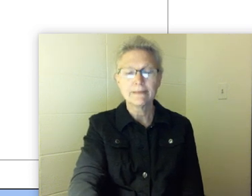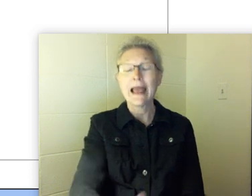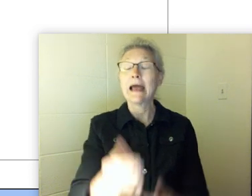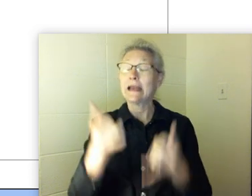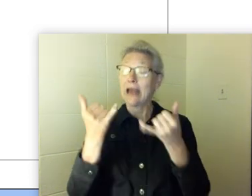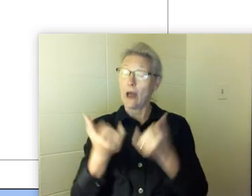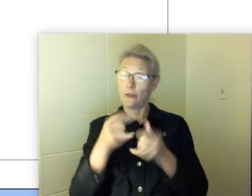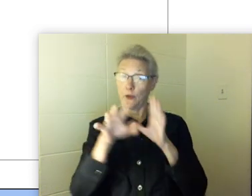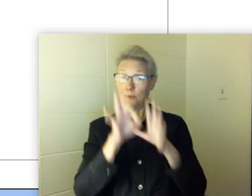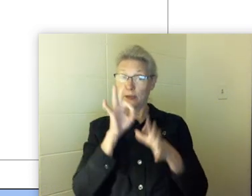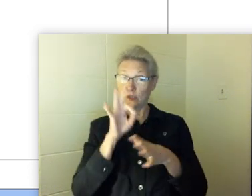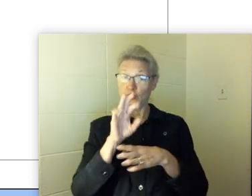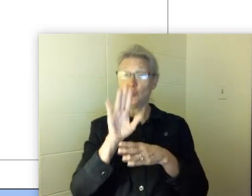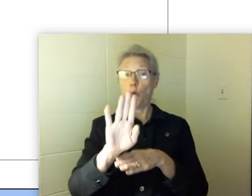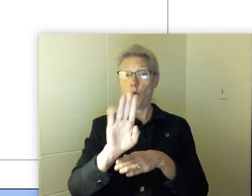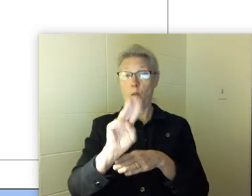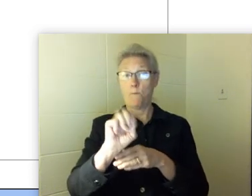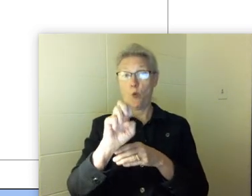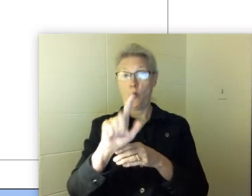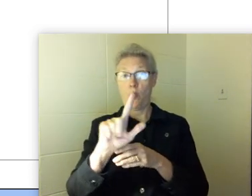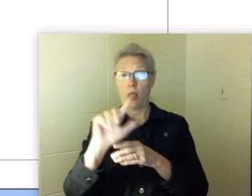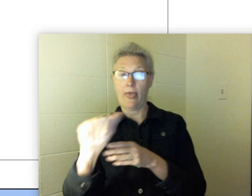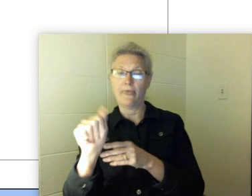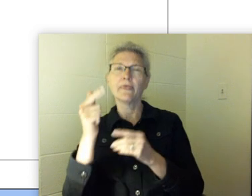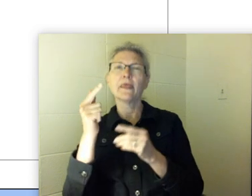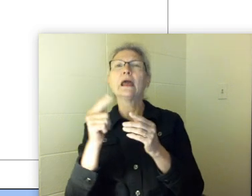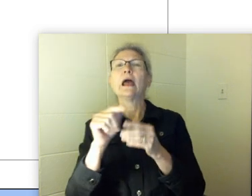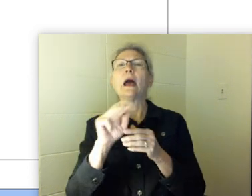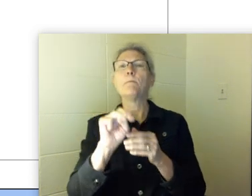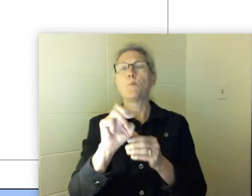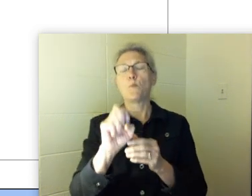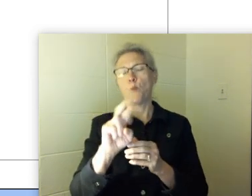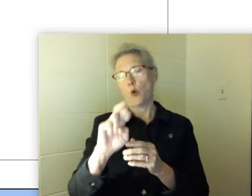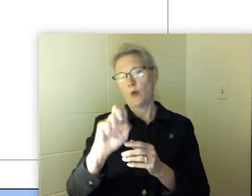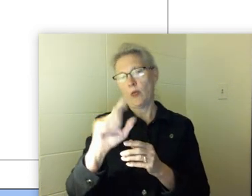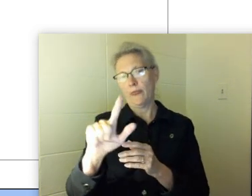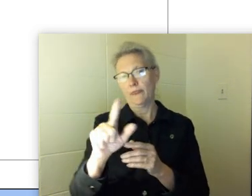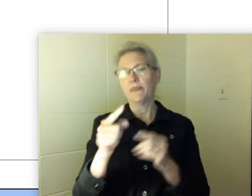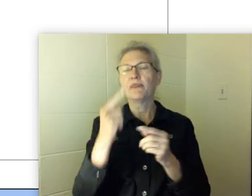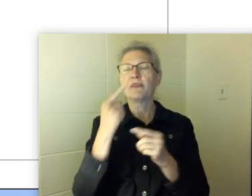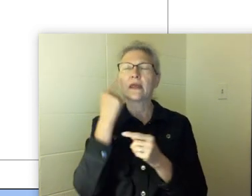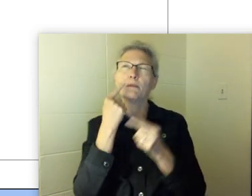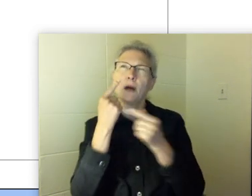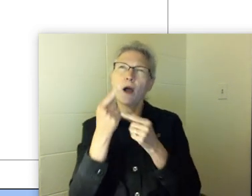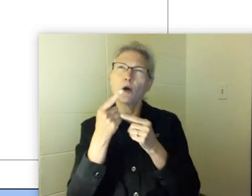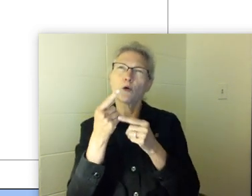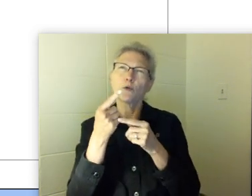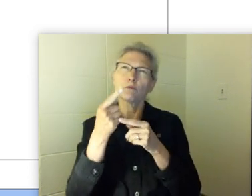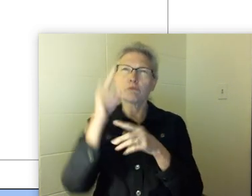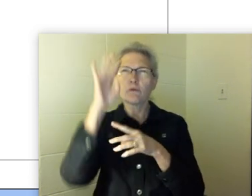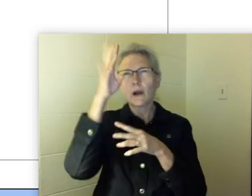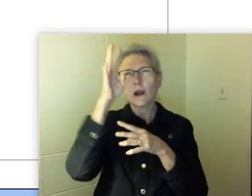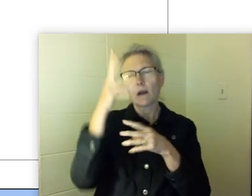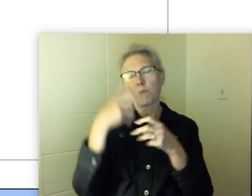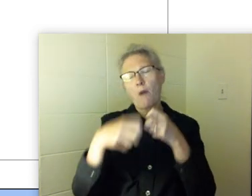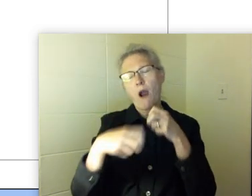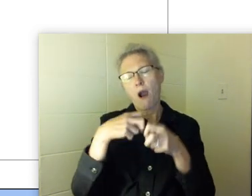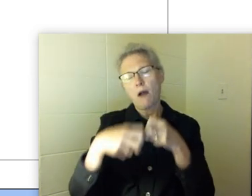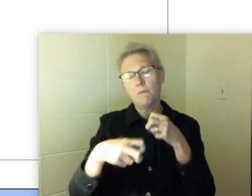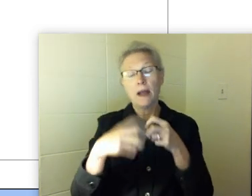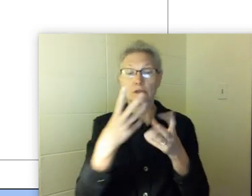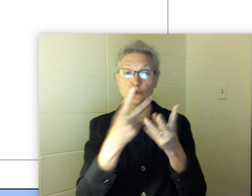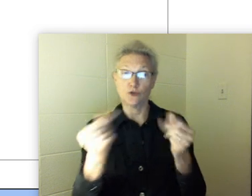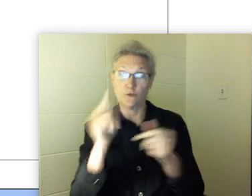Now that you have picked your moral, let's think about creating a problem and a solution to your story. Think back to our video for guidance.